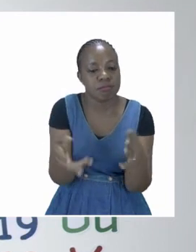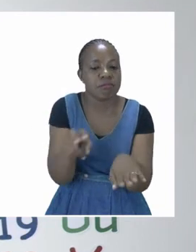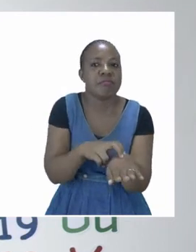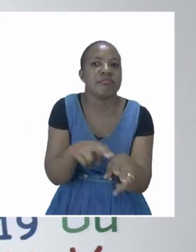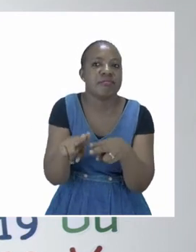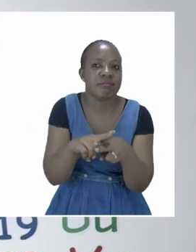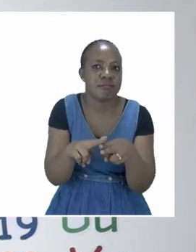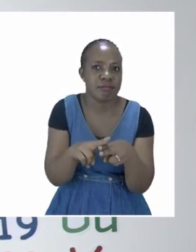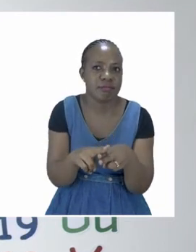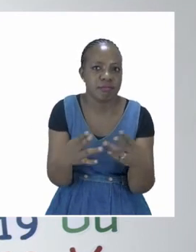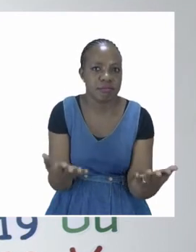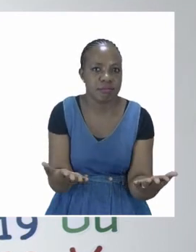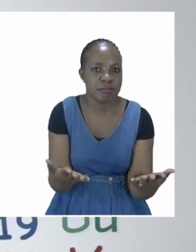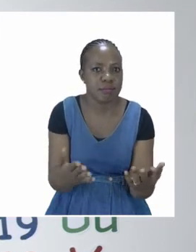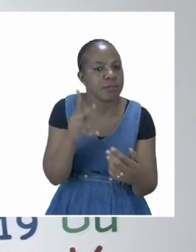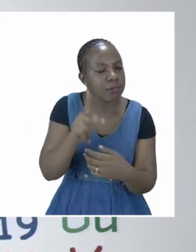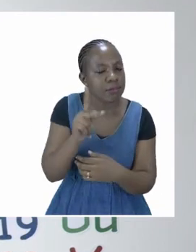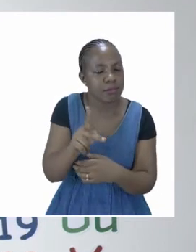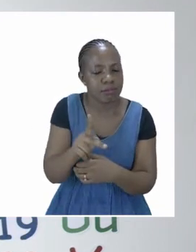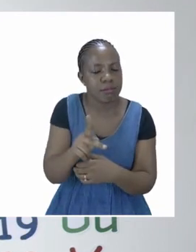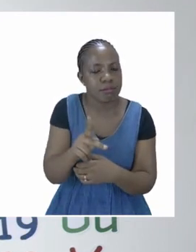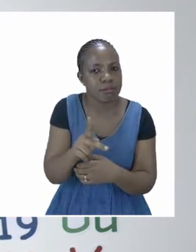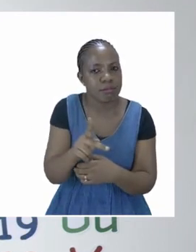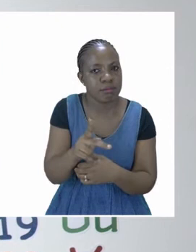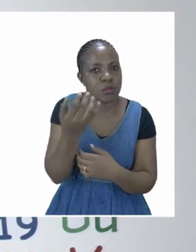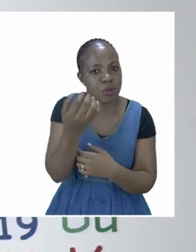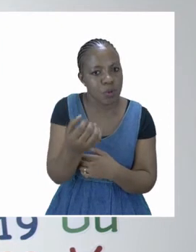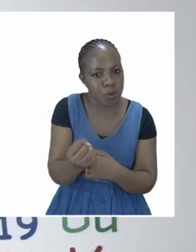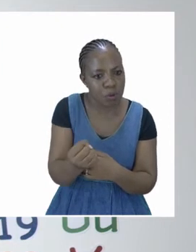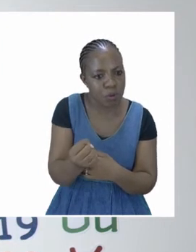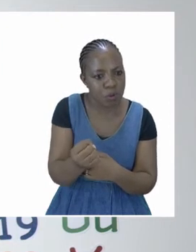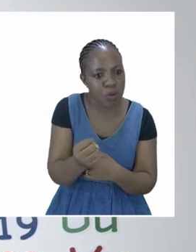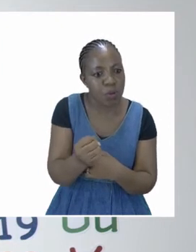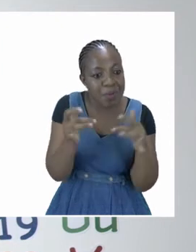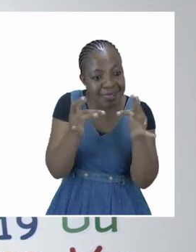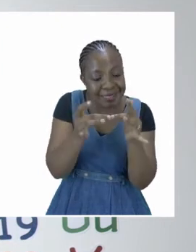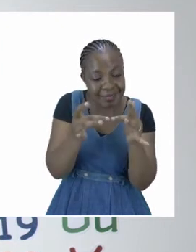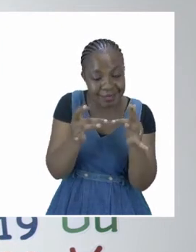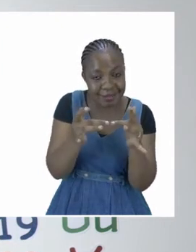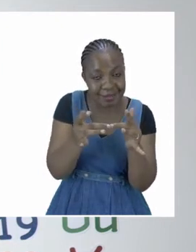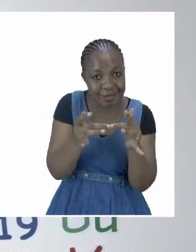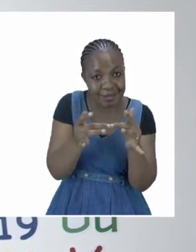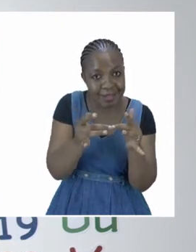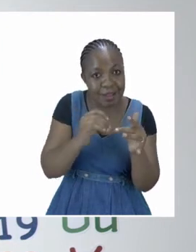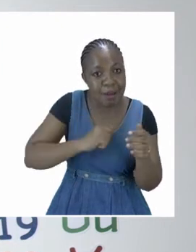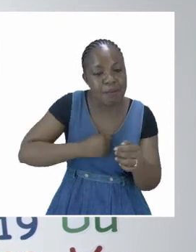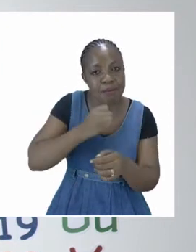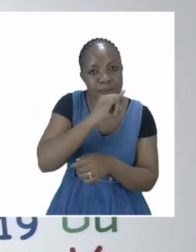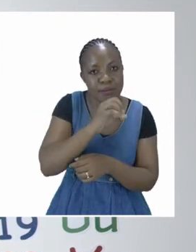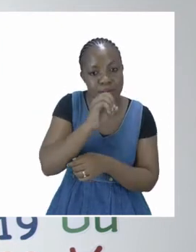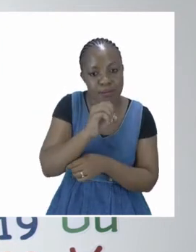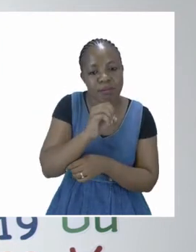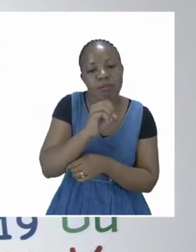Welcome to my zone online school. My name is Teacher Mutsa. Get your education